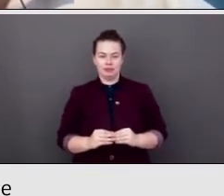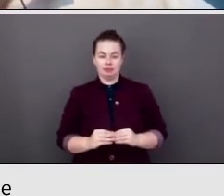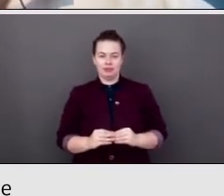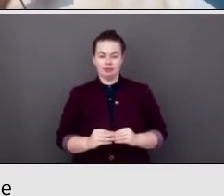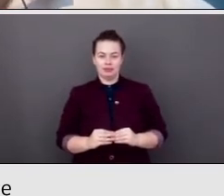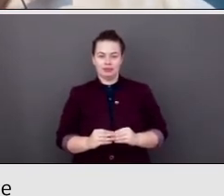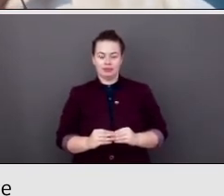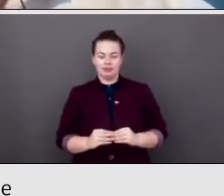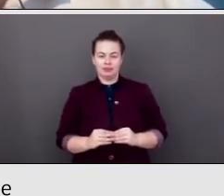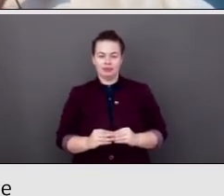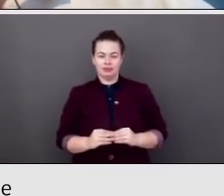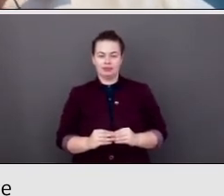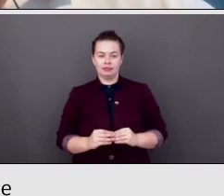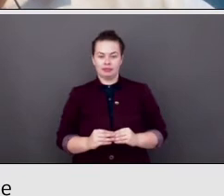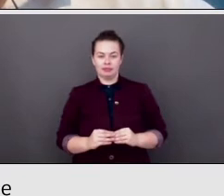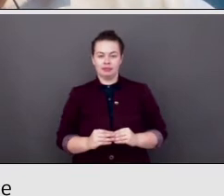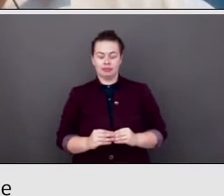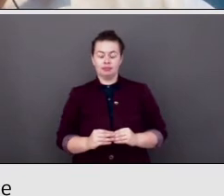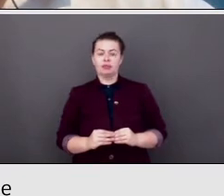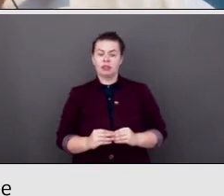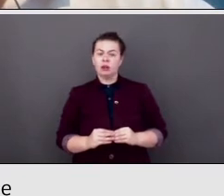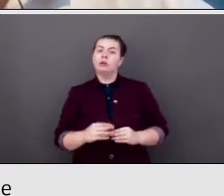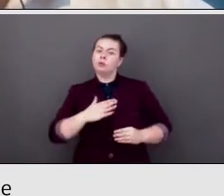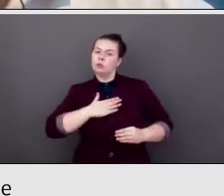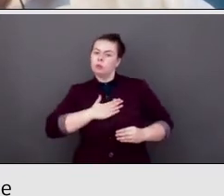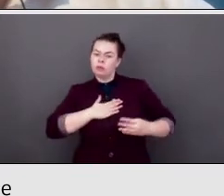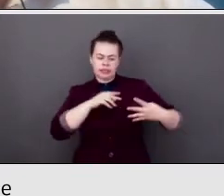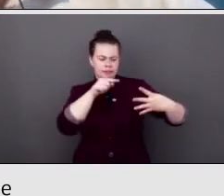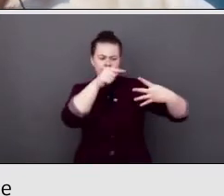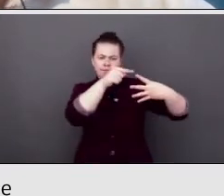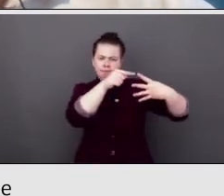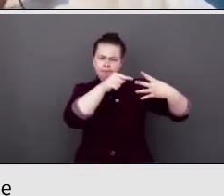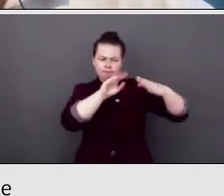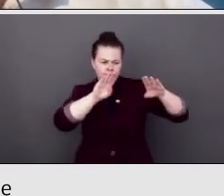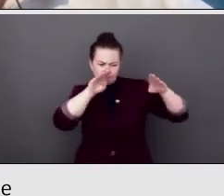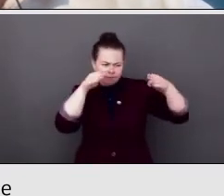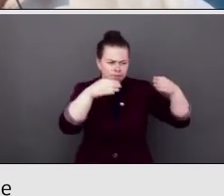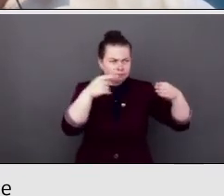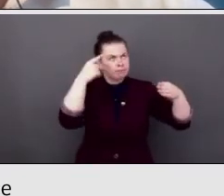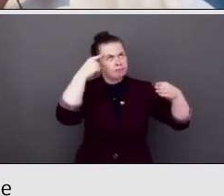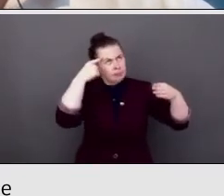During the process of creating the specifications, we have